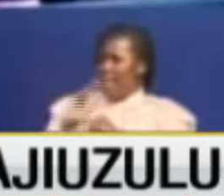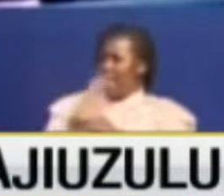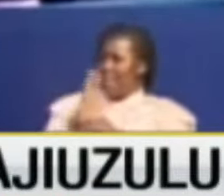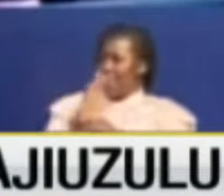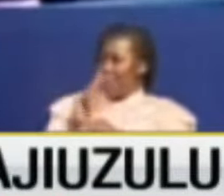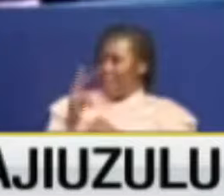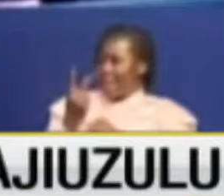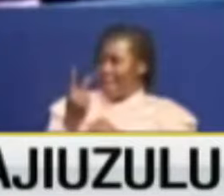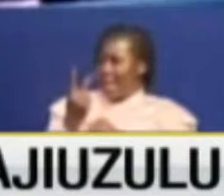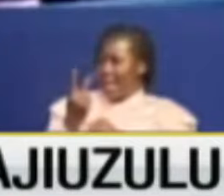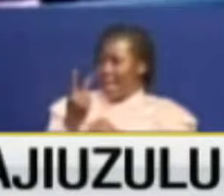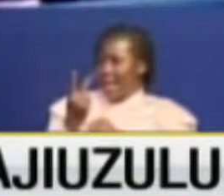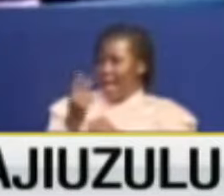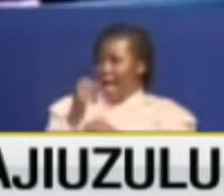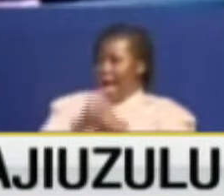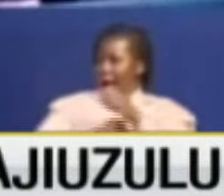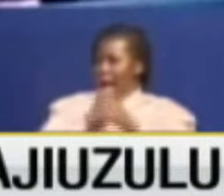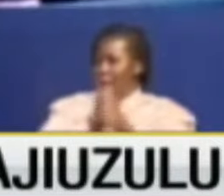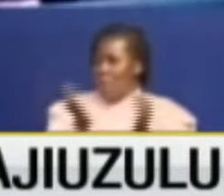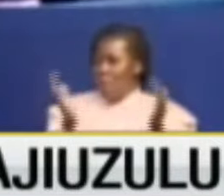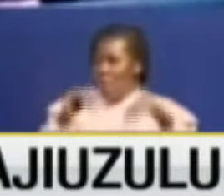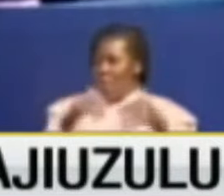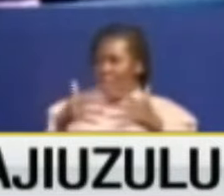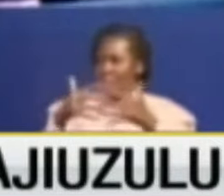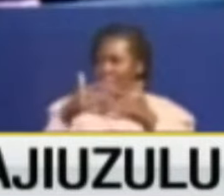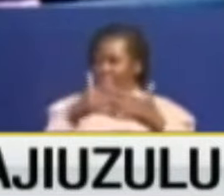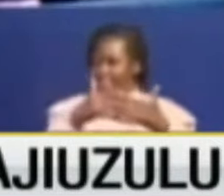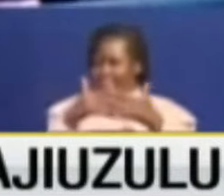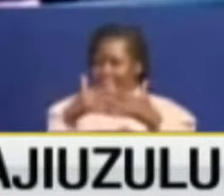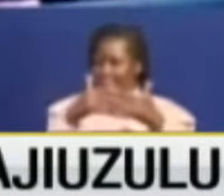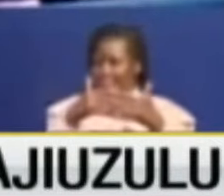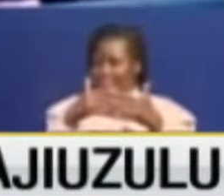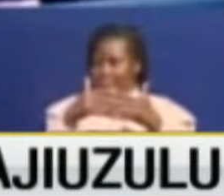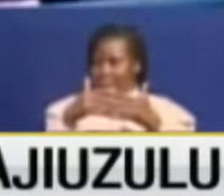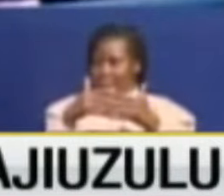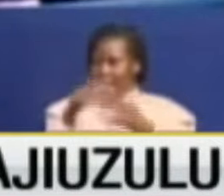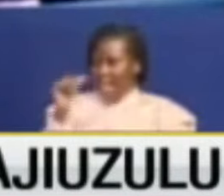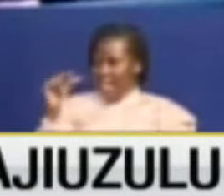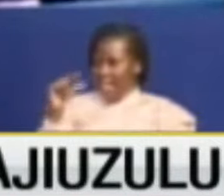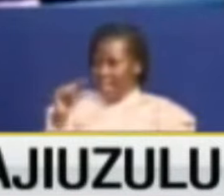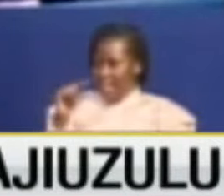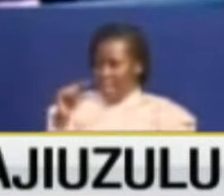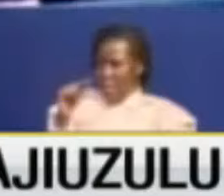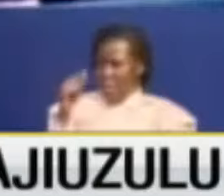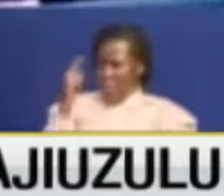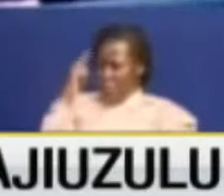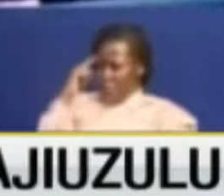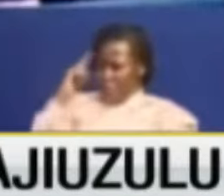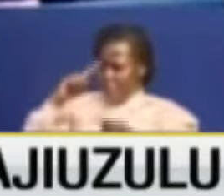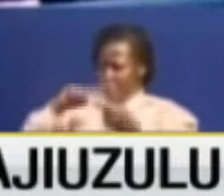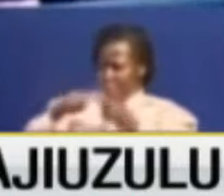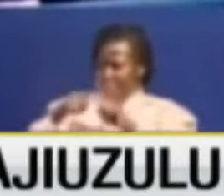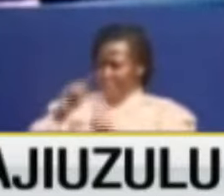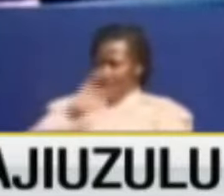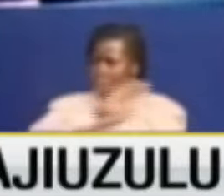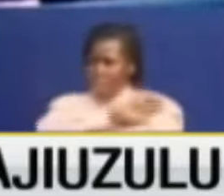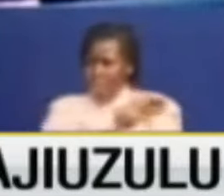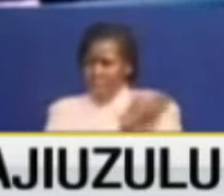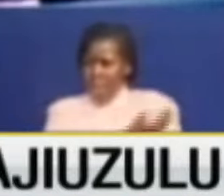the second annual conference of the United States attorneys. and he was reflecting on the power